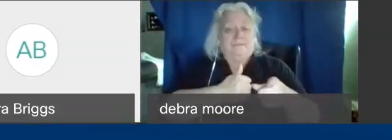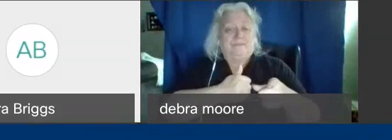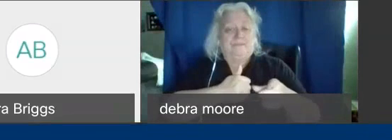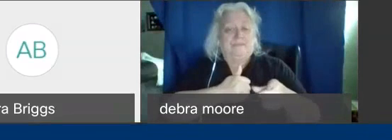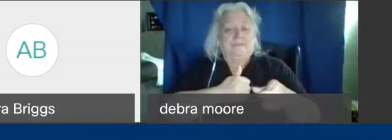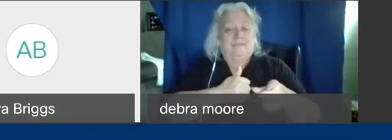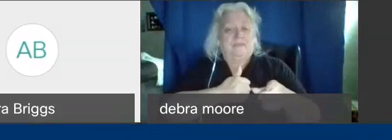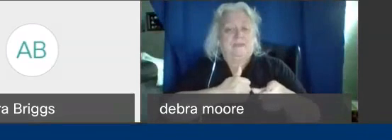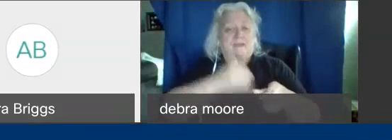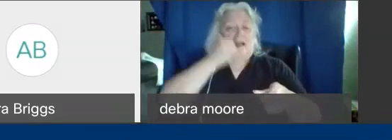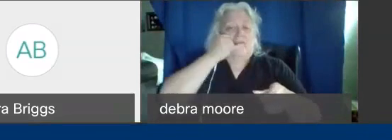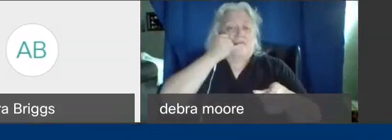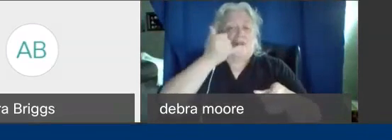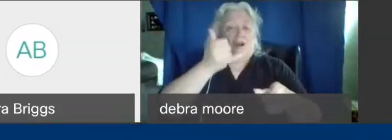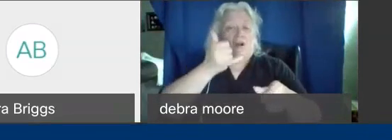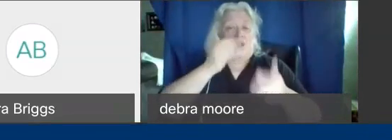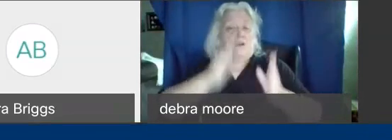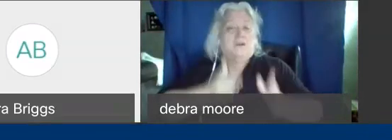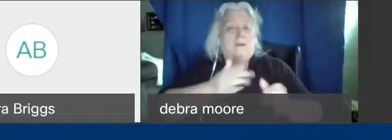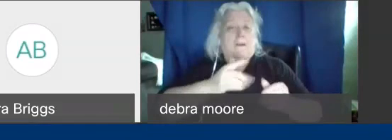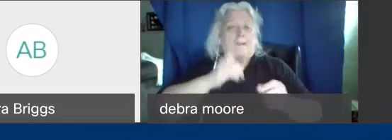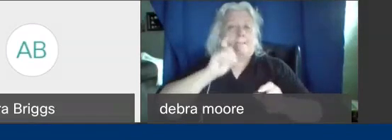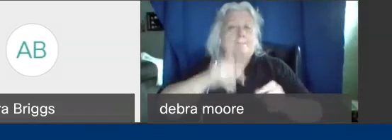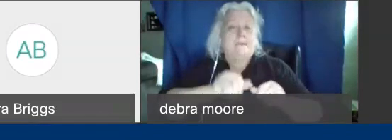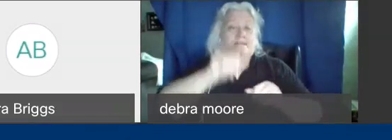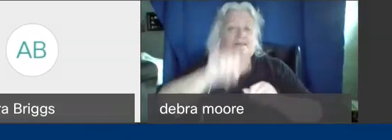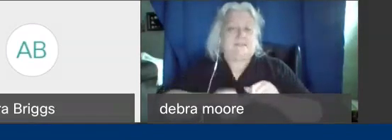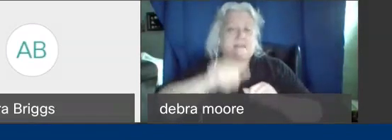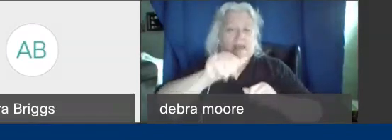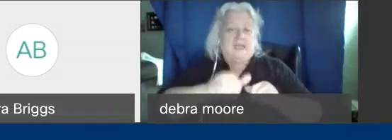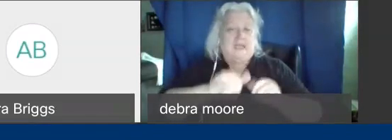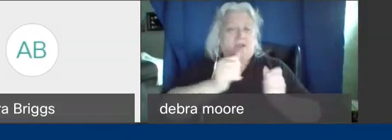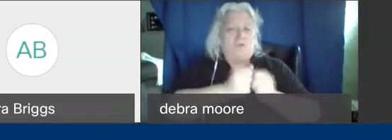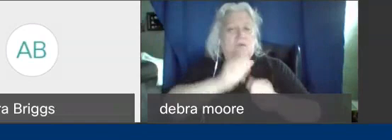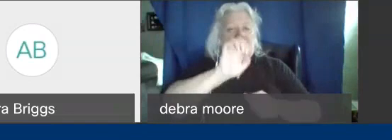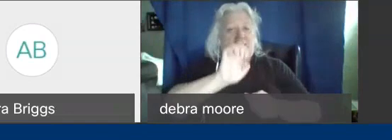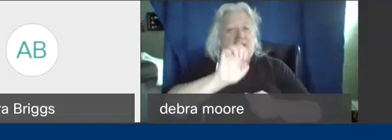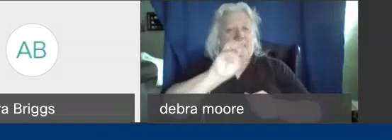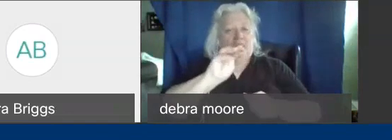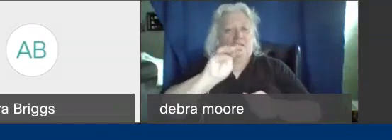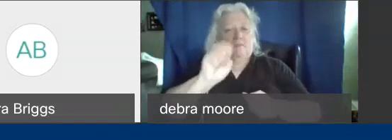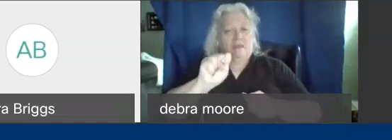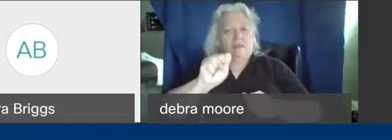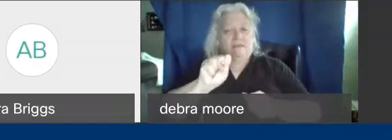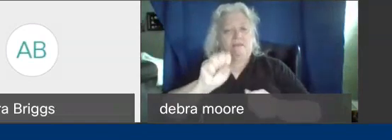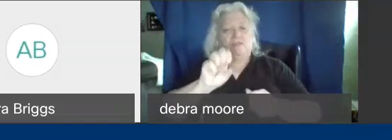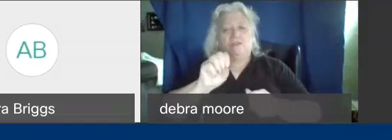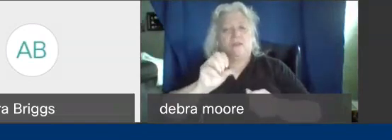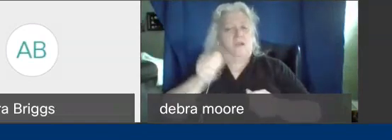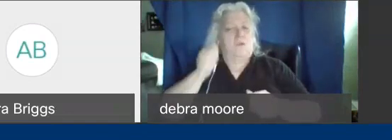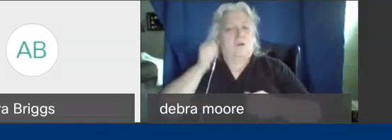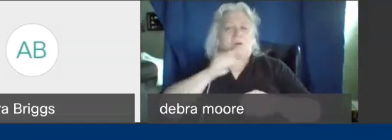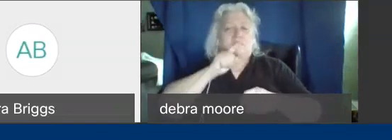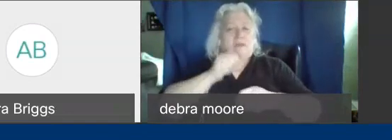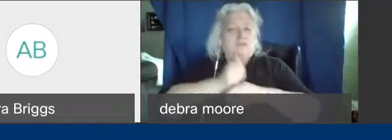the caller must remain at the scene and cooperate with EMS and law enforcement in order for them to not be charged. So